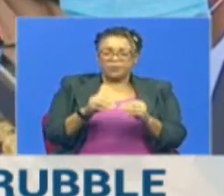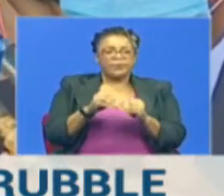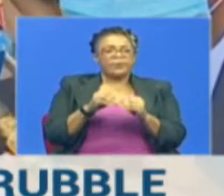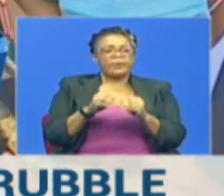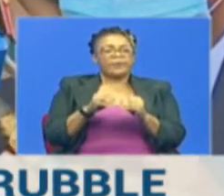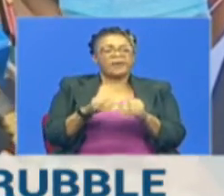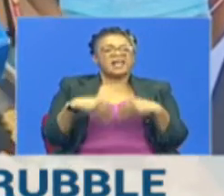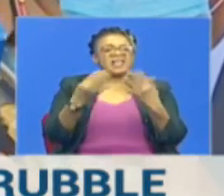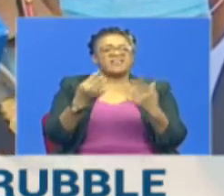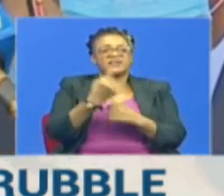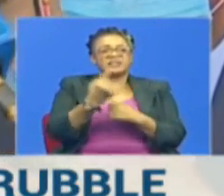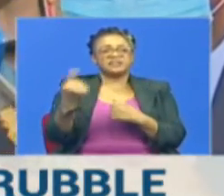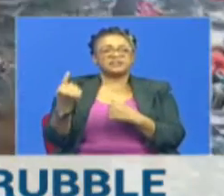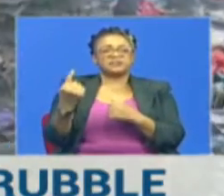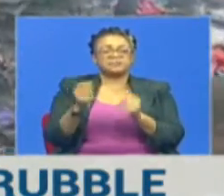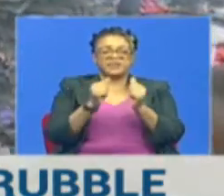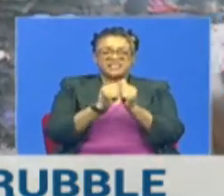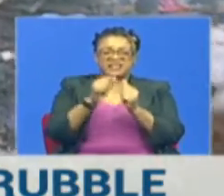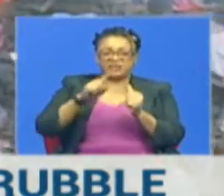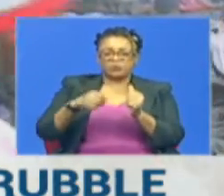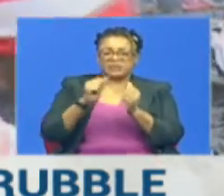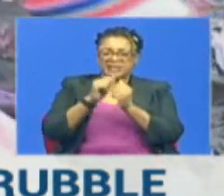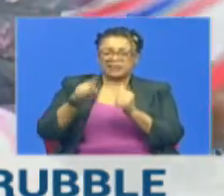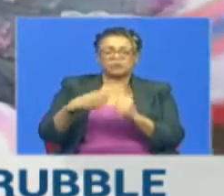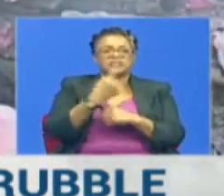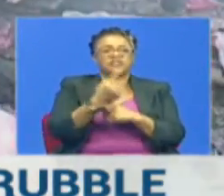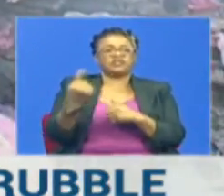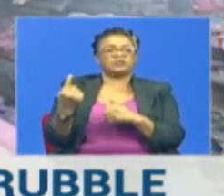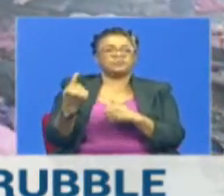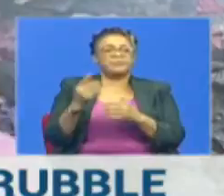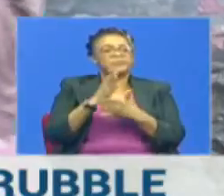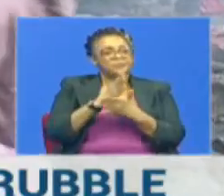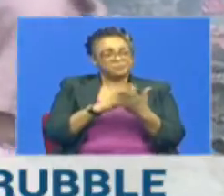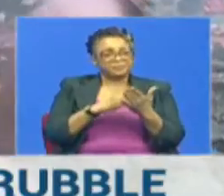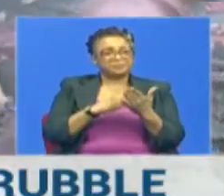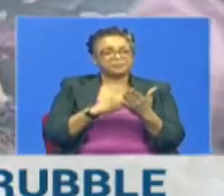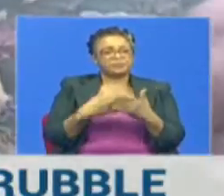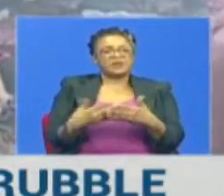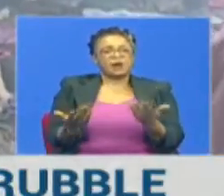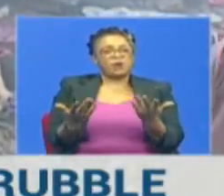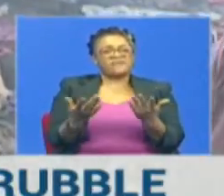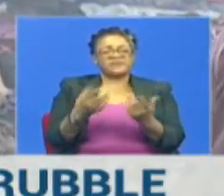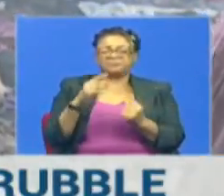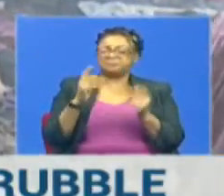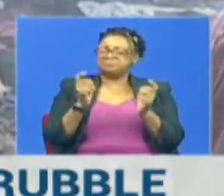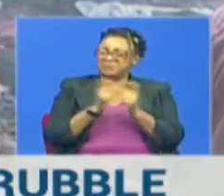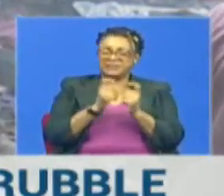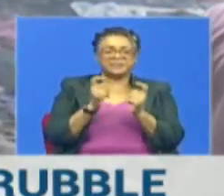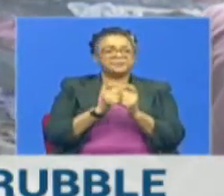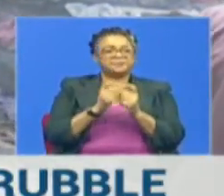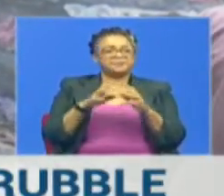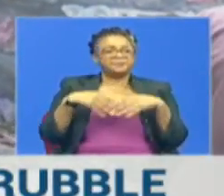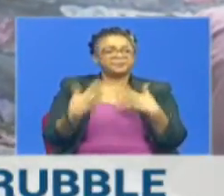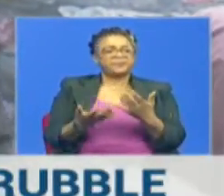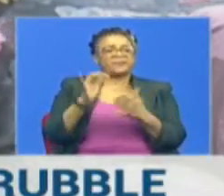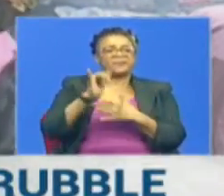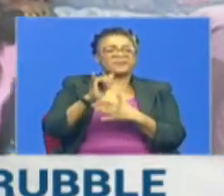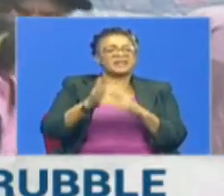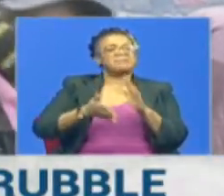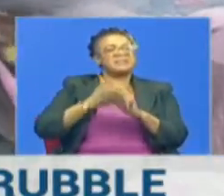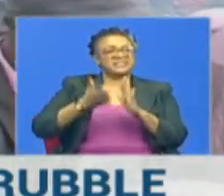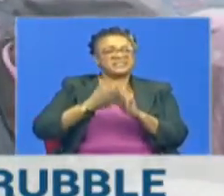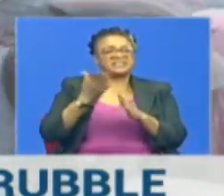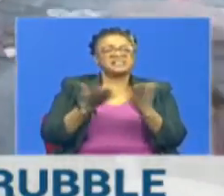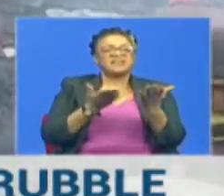of them 10,000 shillings. Some residents are, however, still bitter over the poor response time of emergency